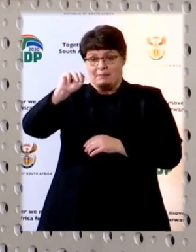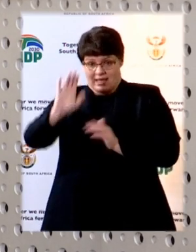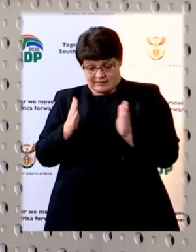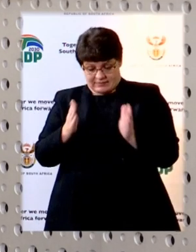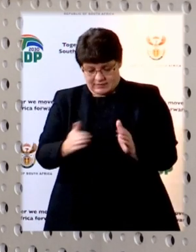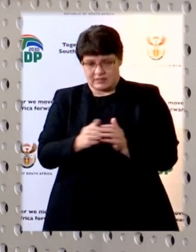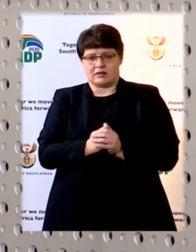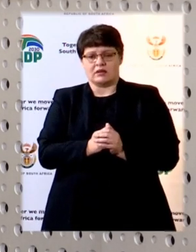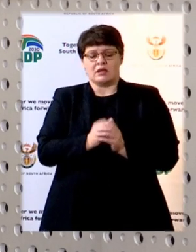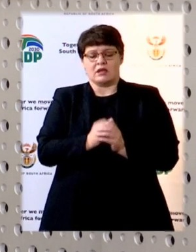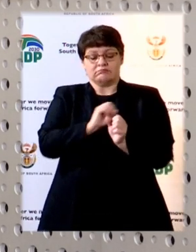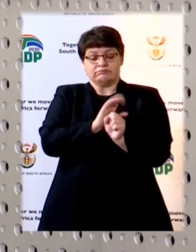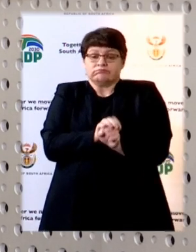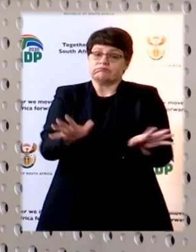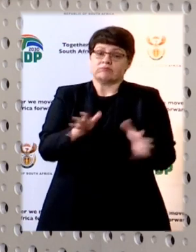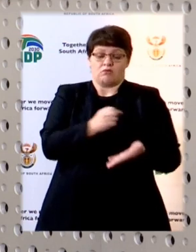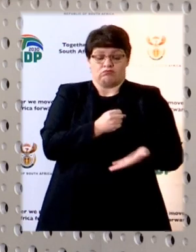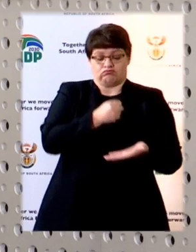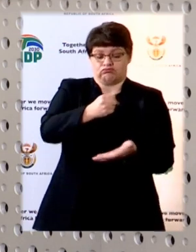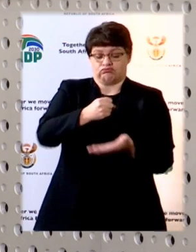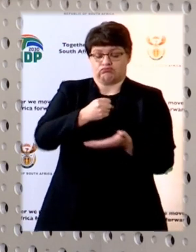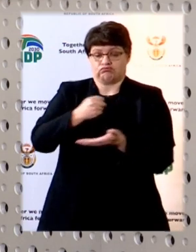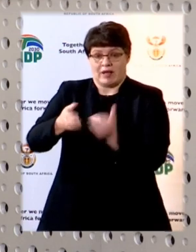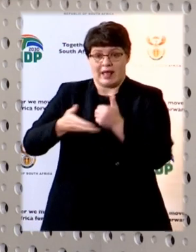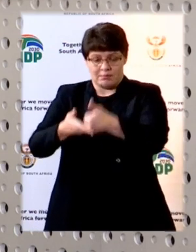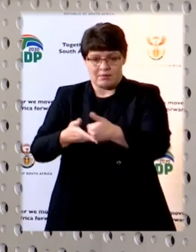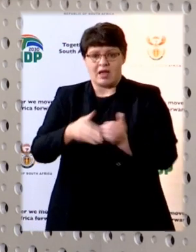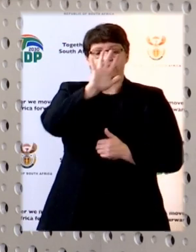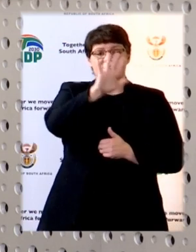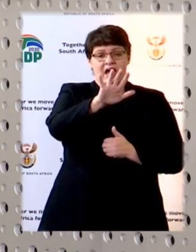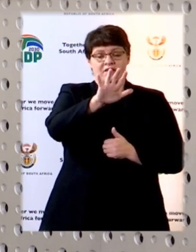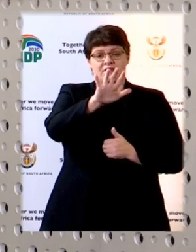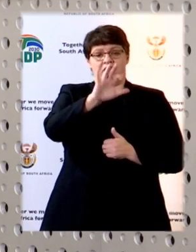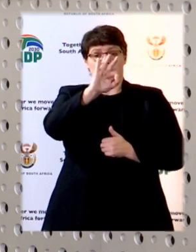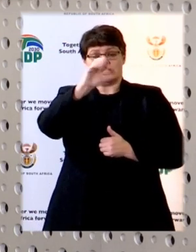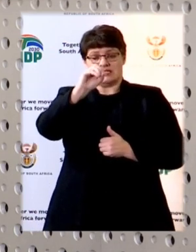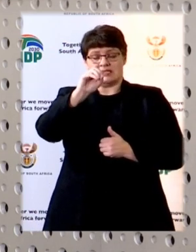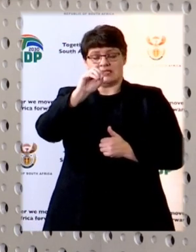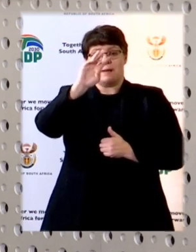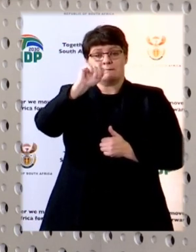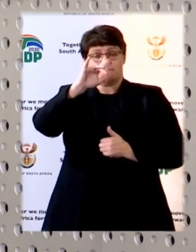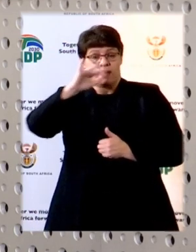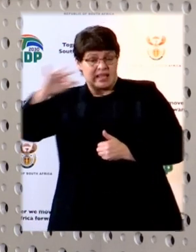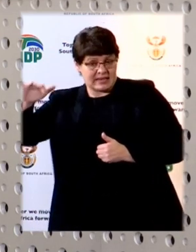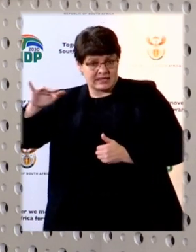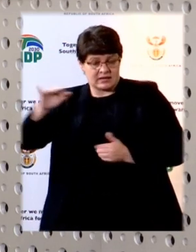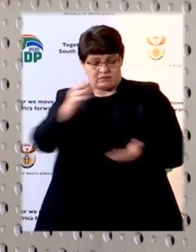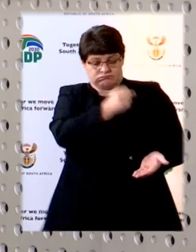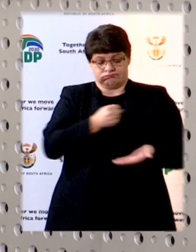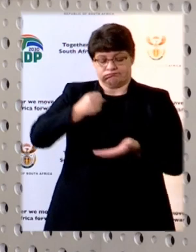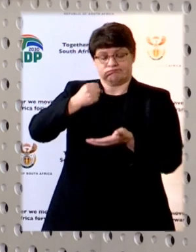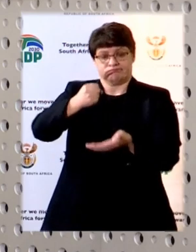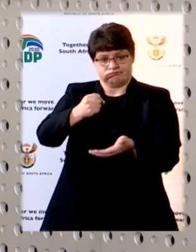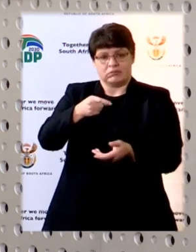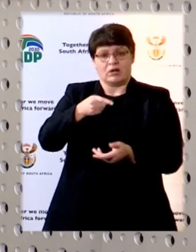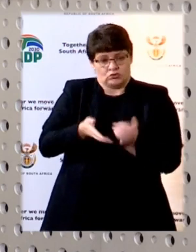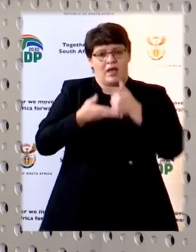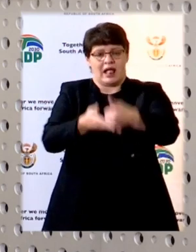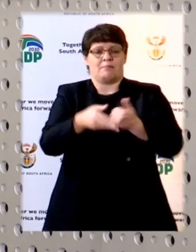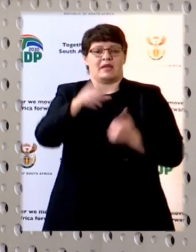COVID-19 relief measures were announced, 530 million rand was set aside to